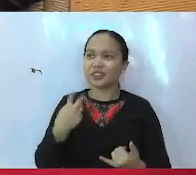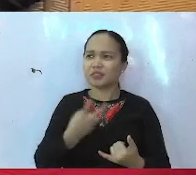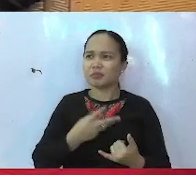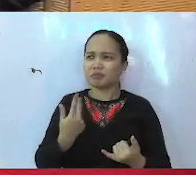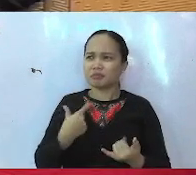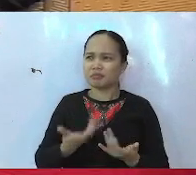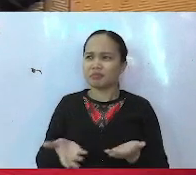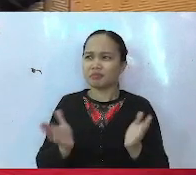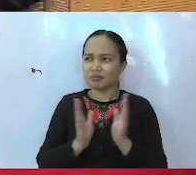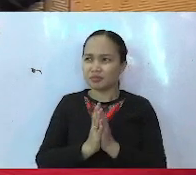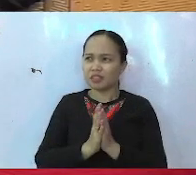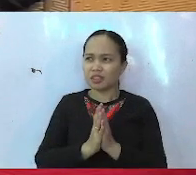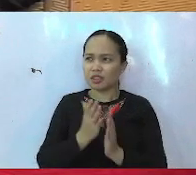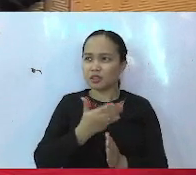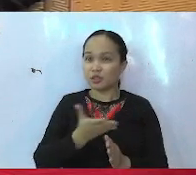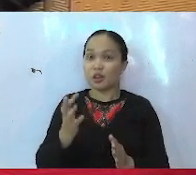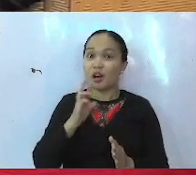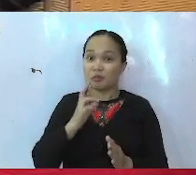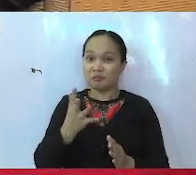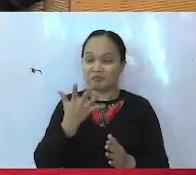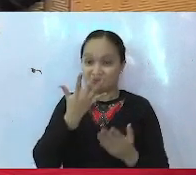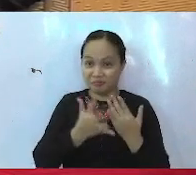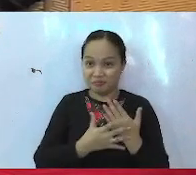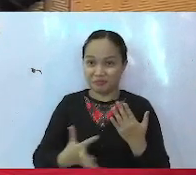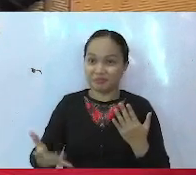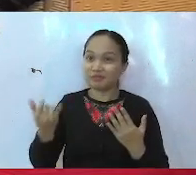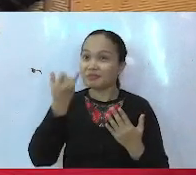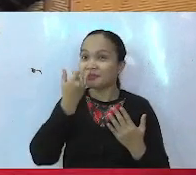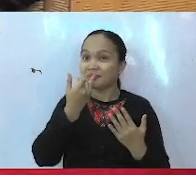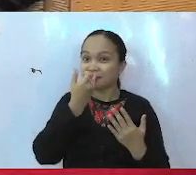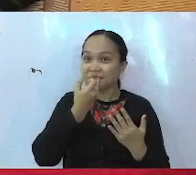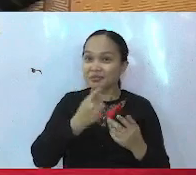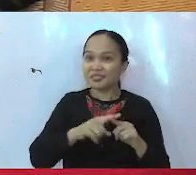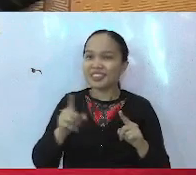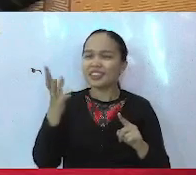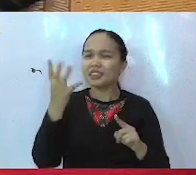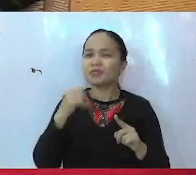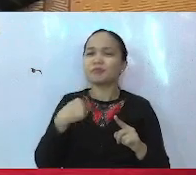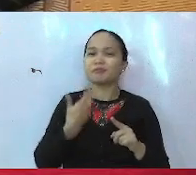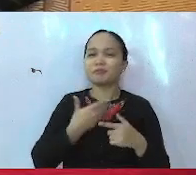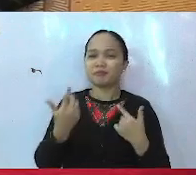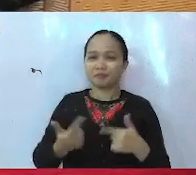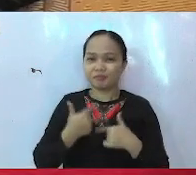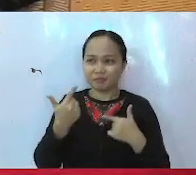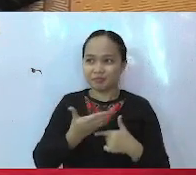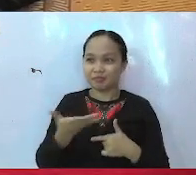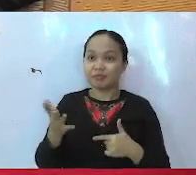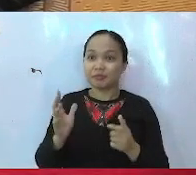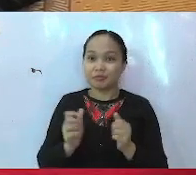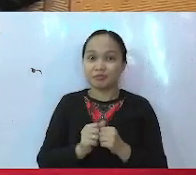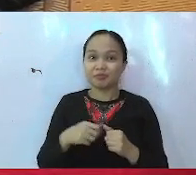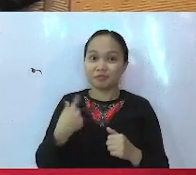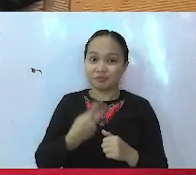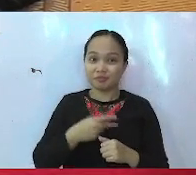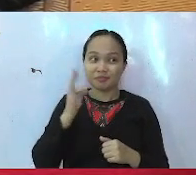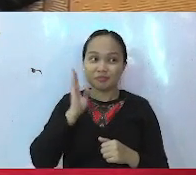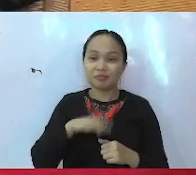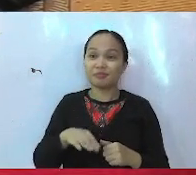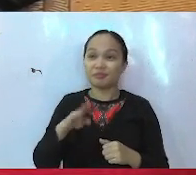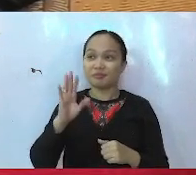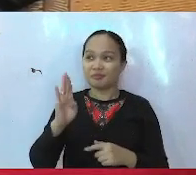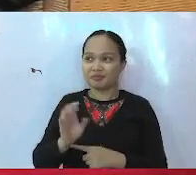if they're ready for their bleeding noses, you know. It's very important. Well, again, we're glad that you are with us, Brother Blake and Brother Spencer.